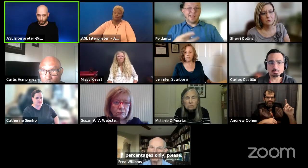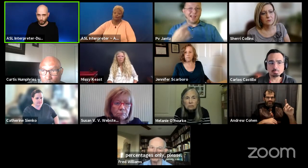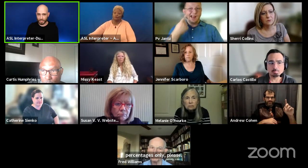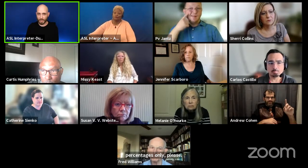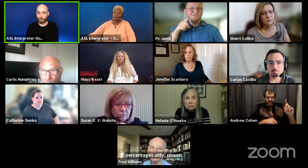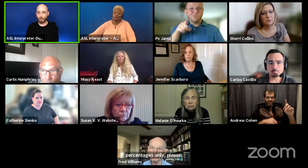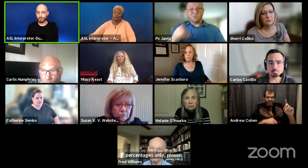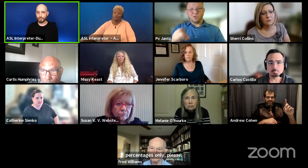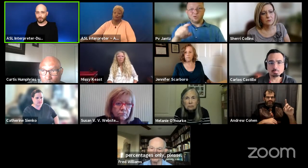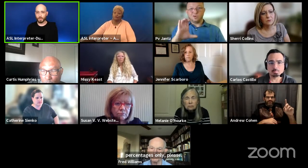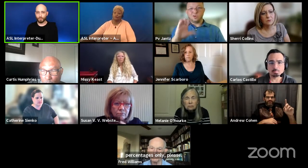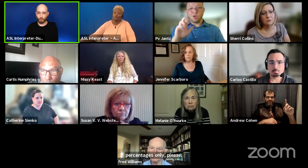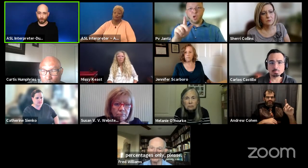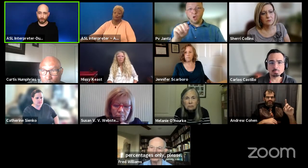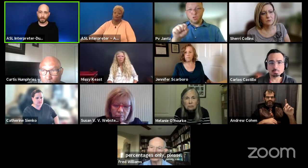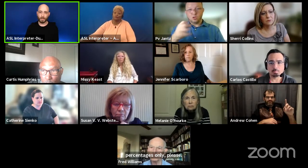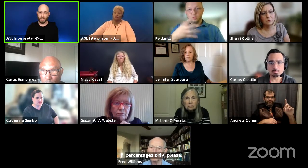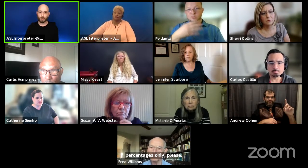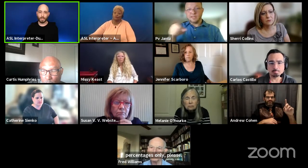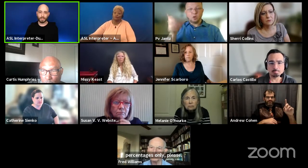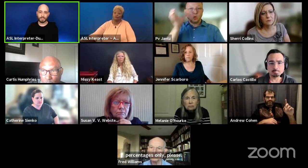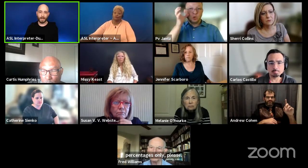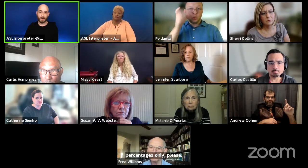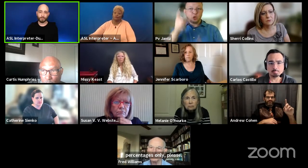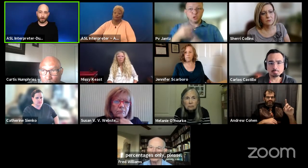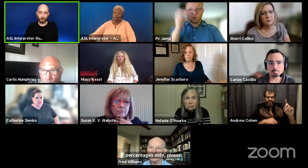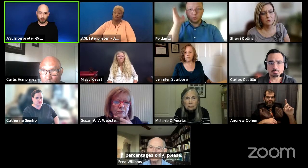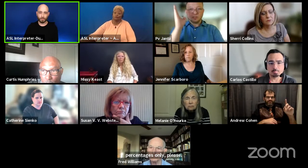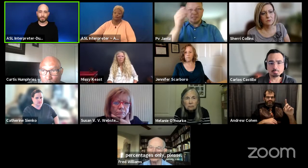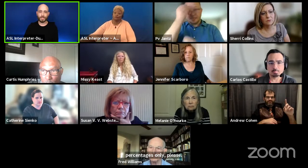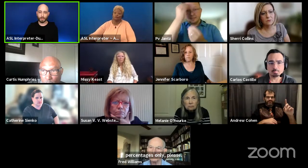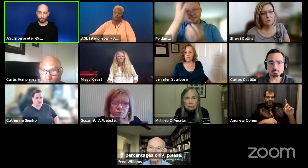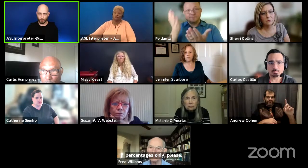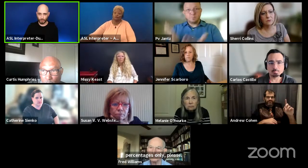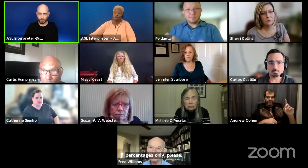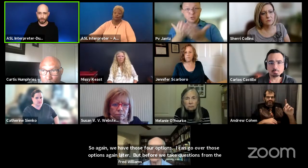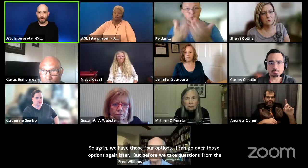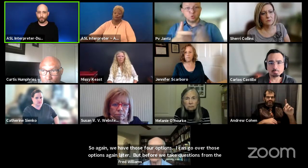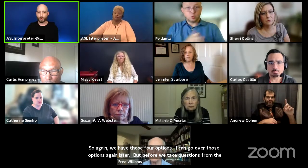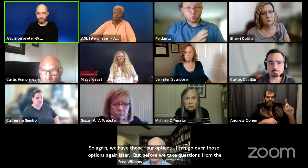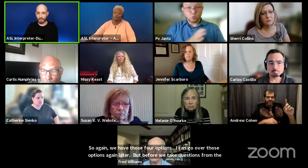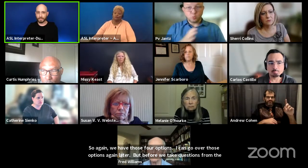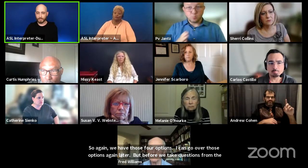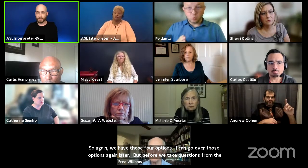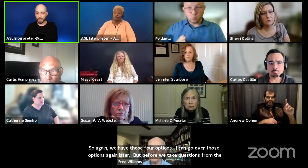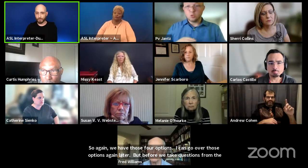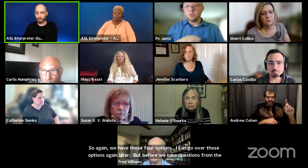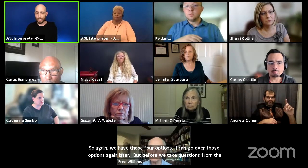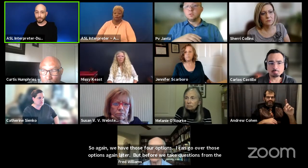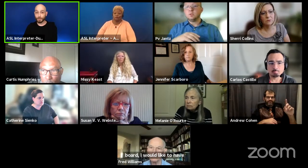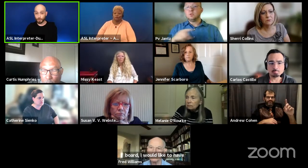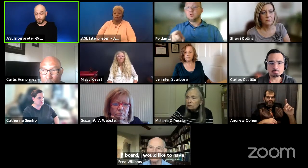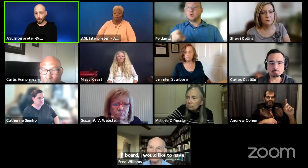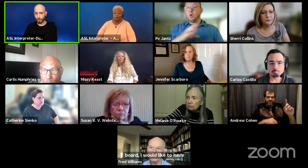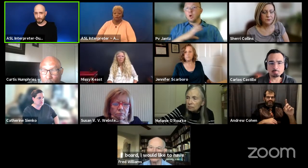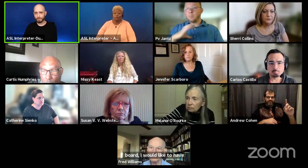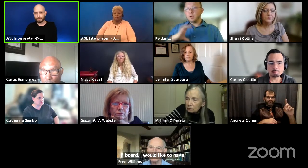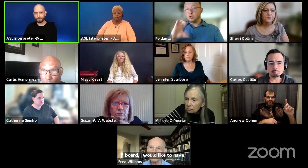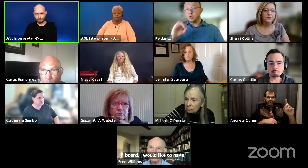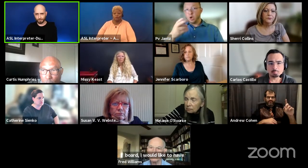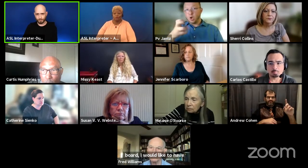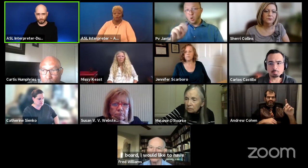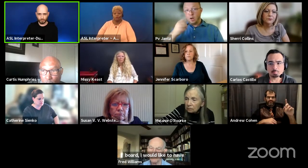But before we take questions from the board, I would like to have Carlos and Curtis present the information to the